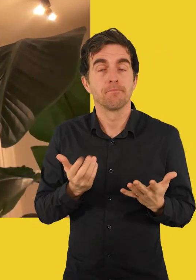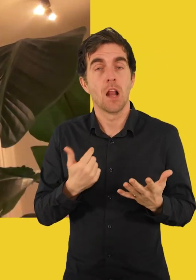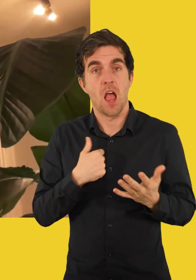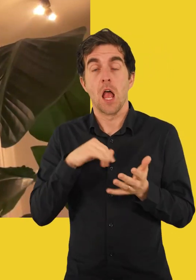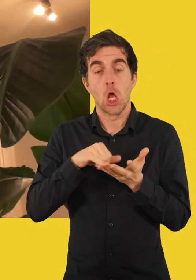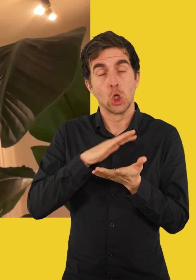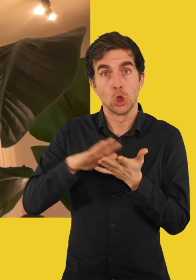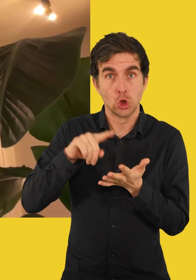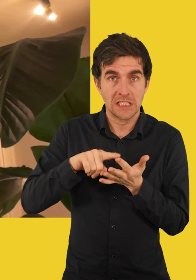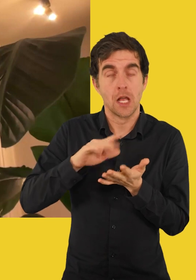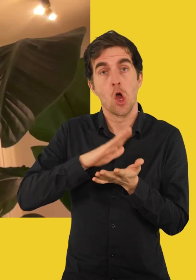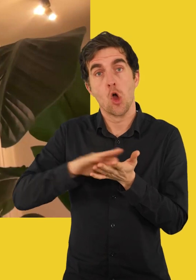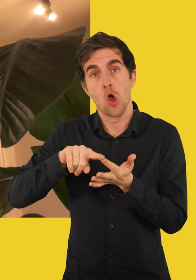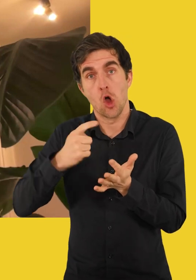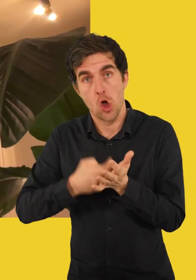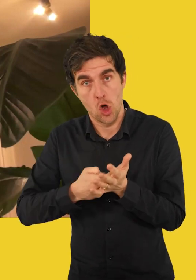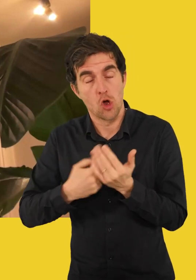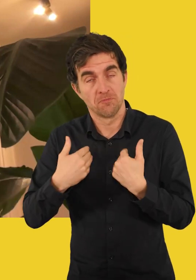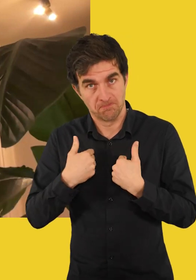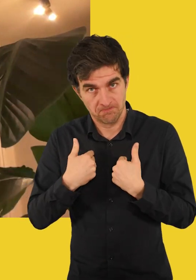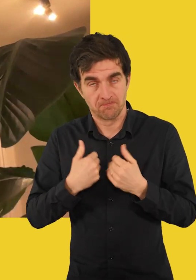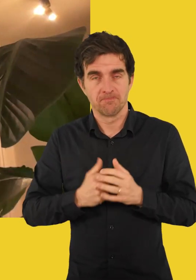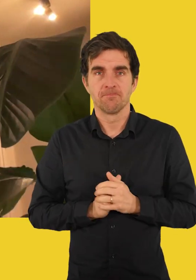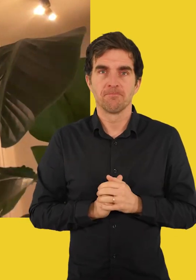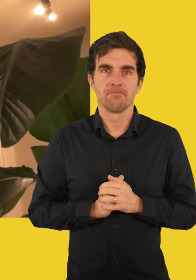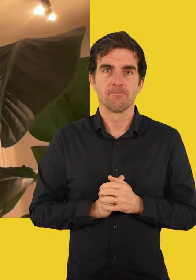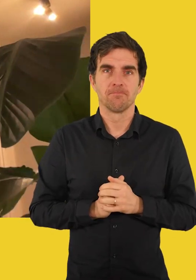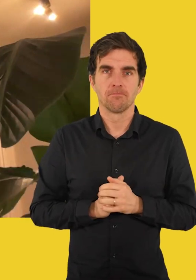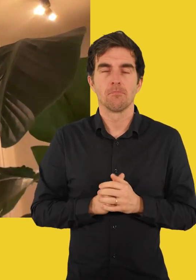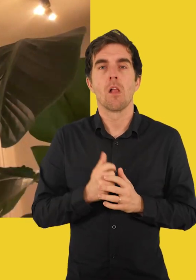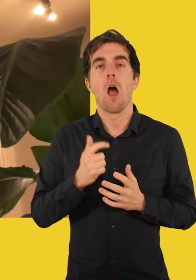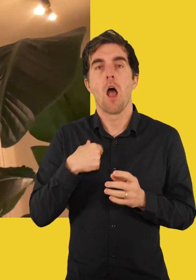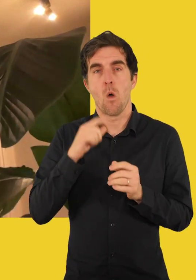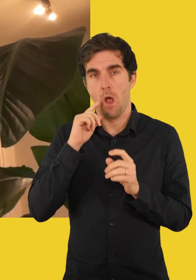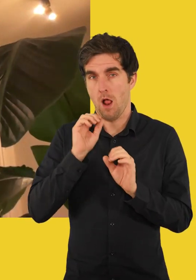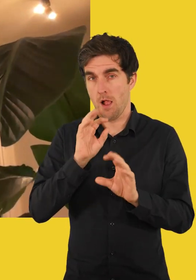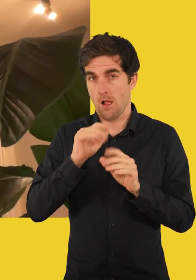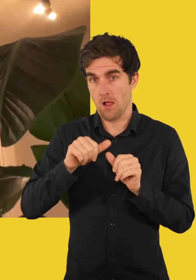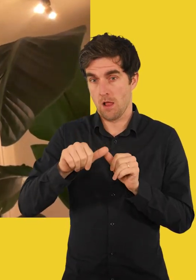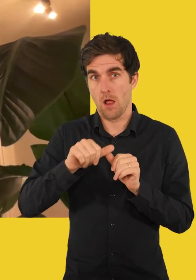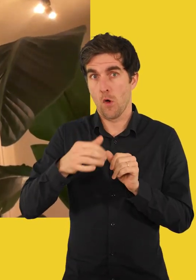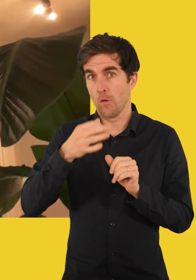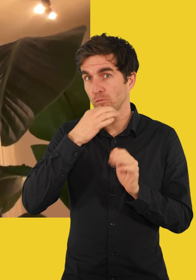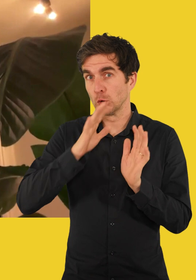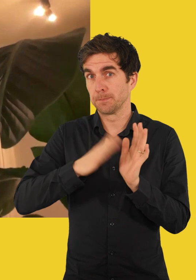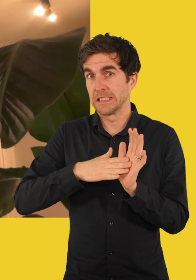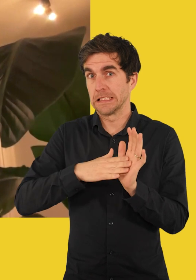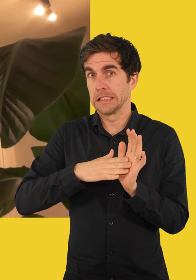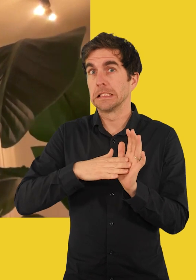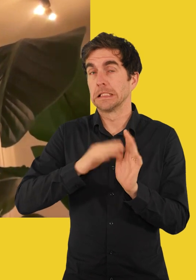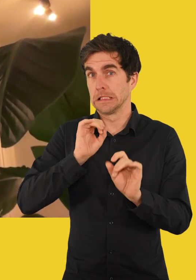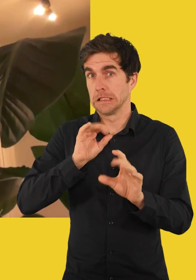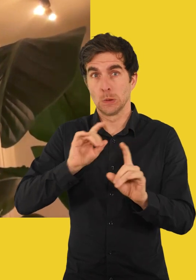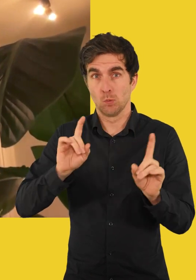I use she, her pronouns, by the way. So what I'll speak about for the next